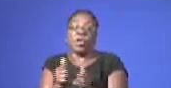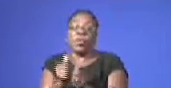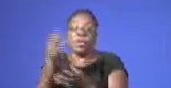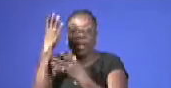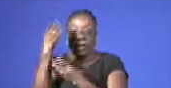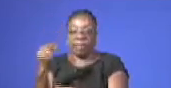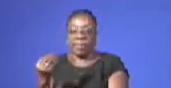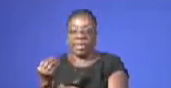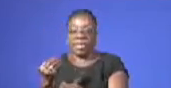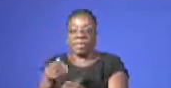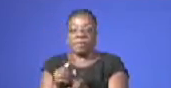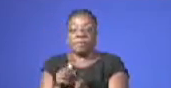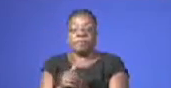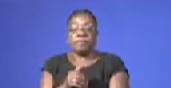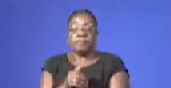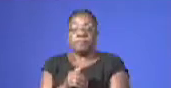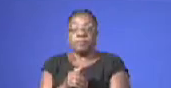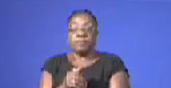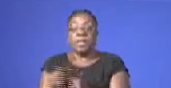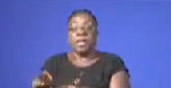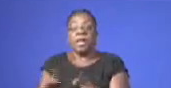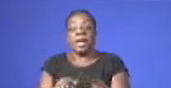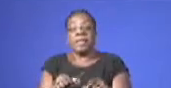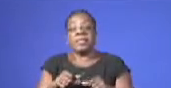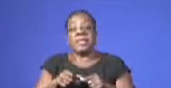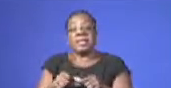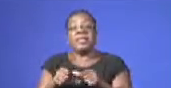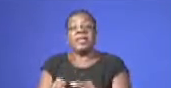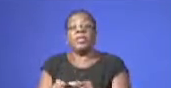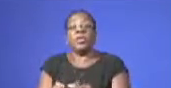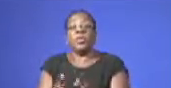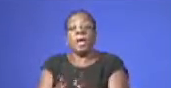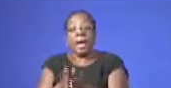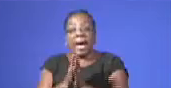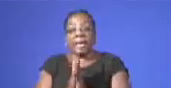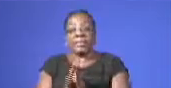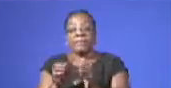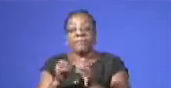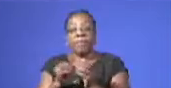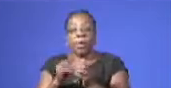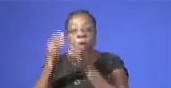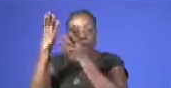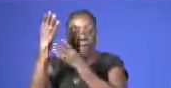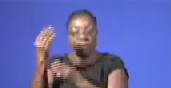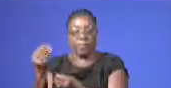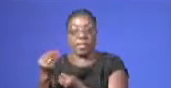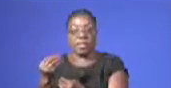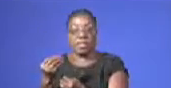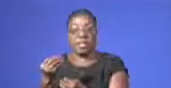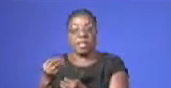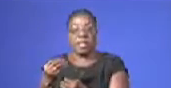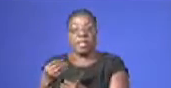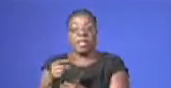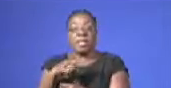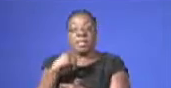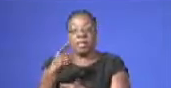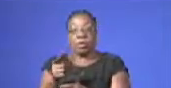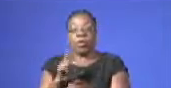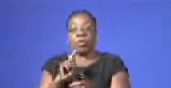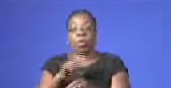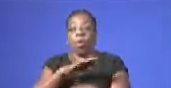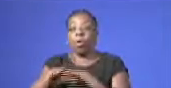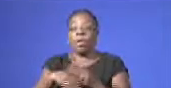have. And as they continue their appeal for more information, Peters gave this advice to all